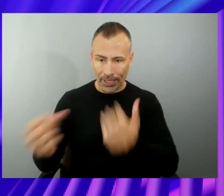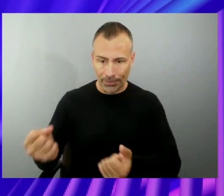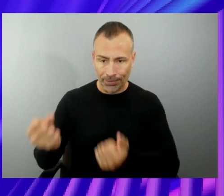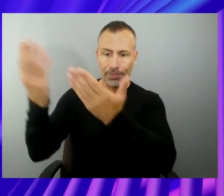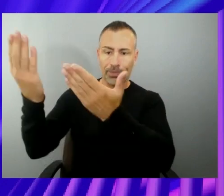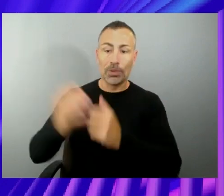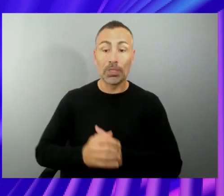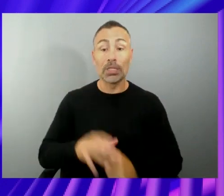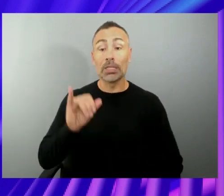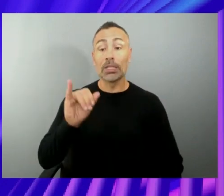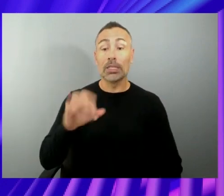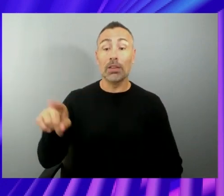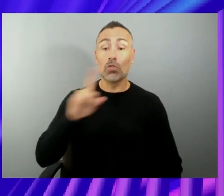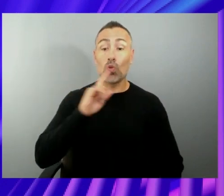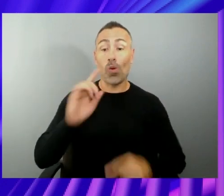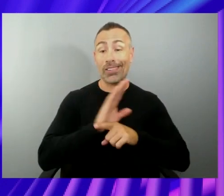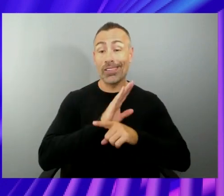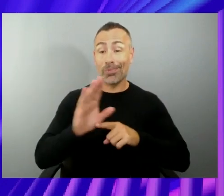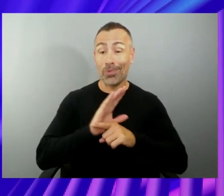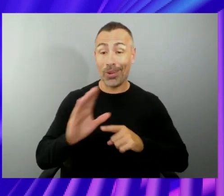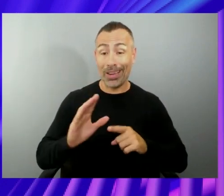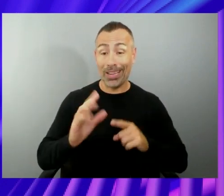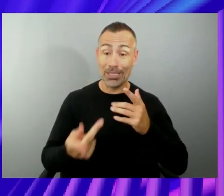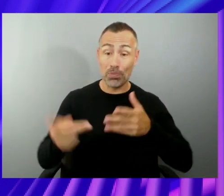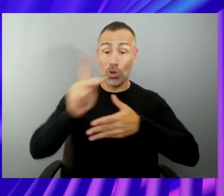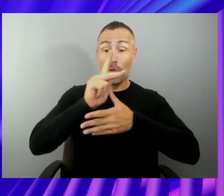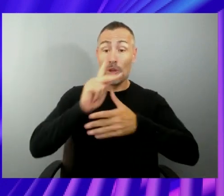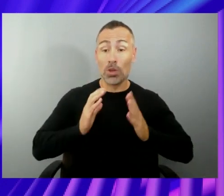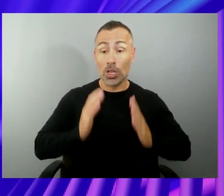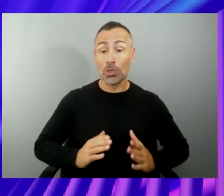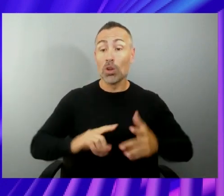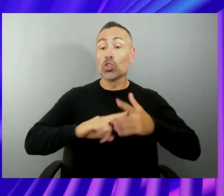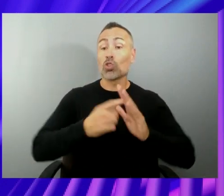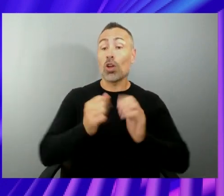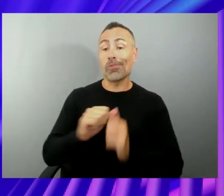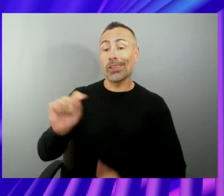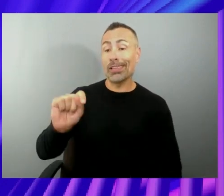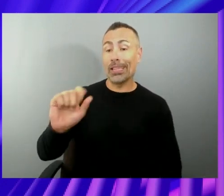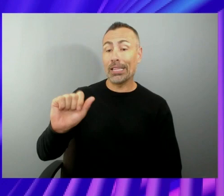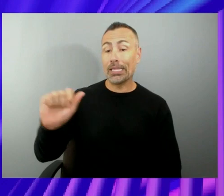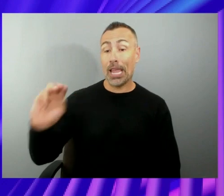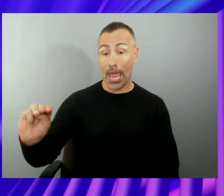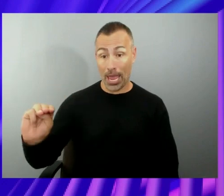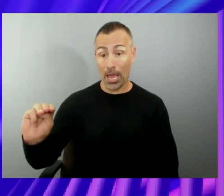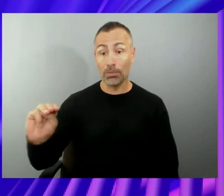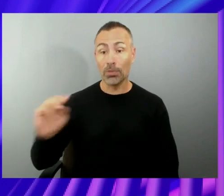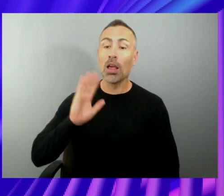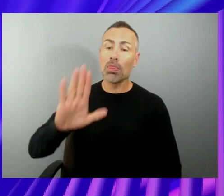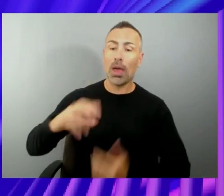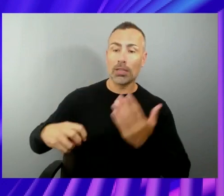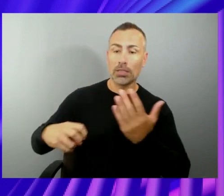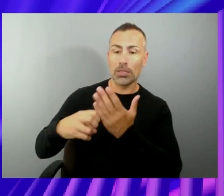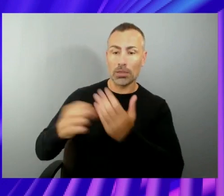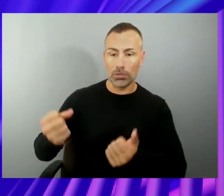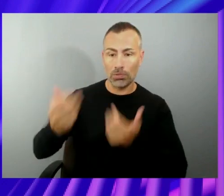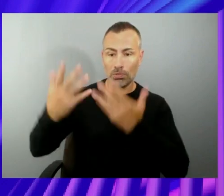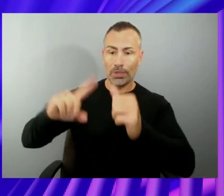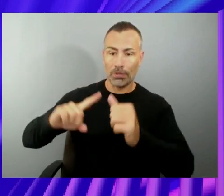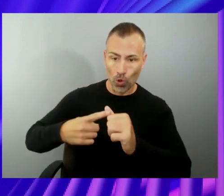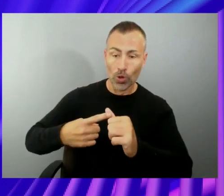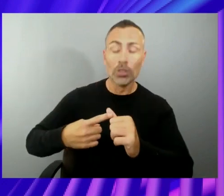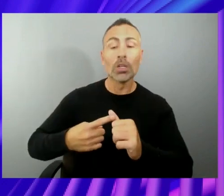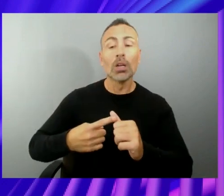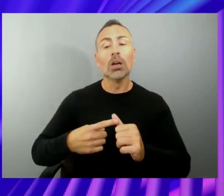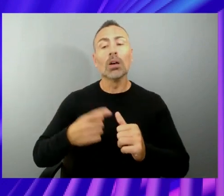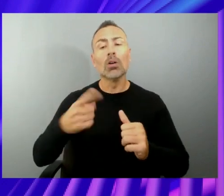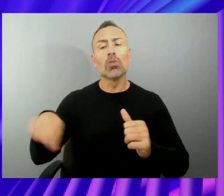customer, start with the TAM. Get that ticket cut so that we can come in and we can do